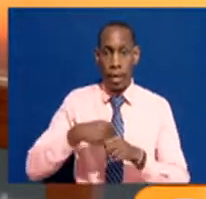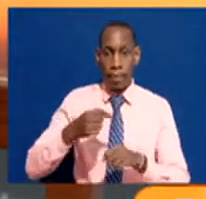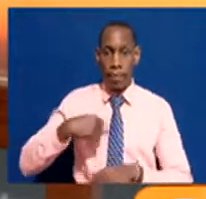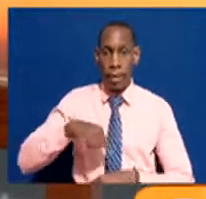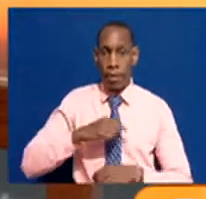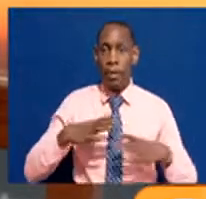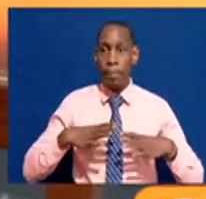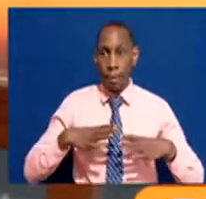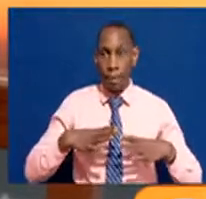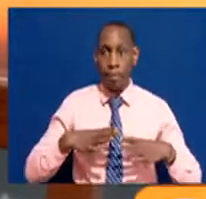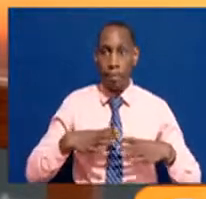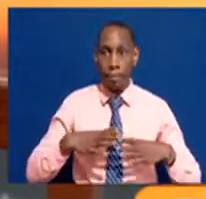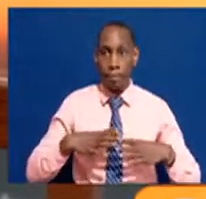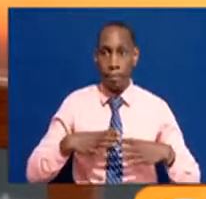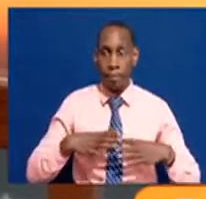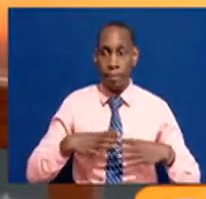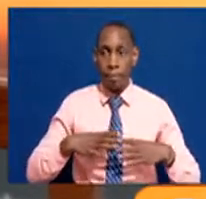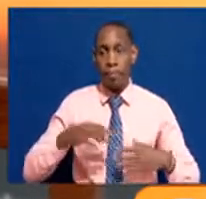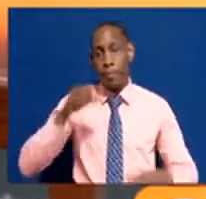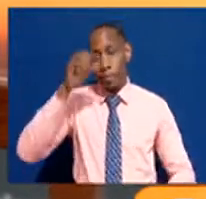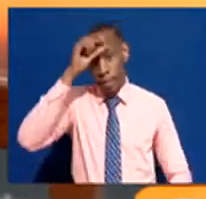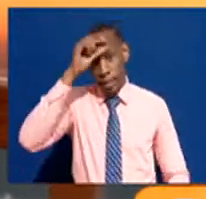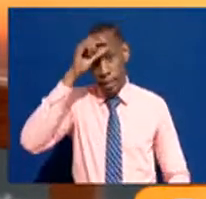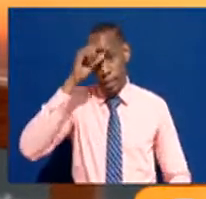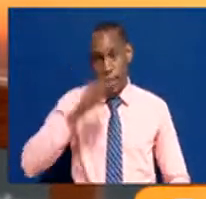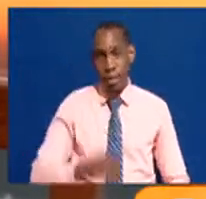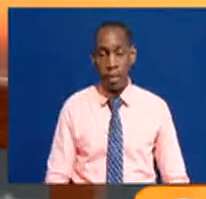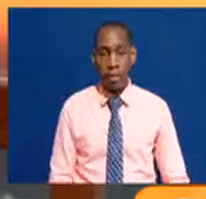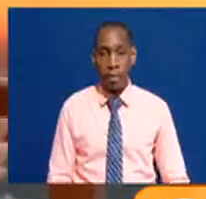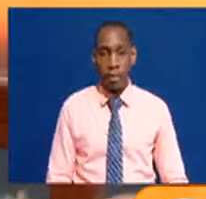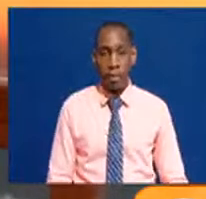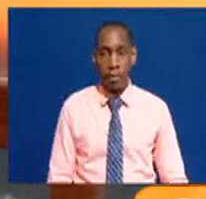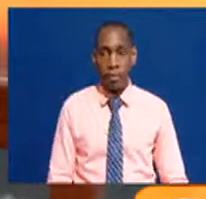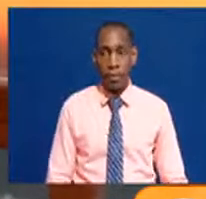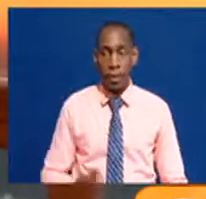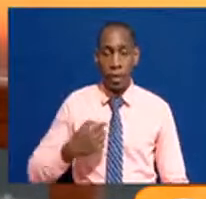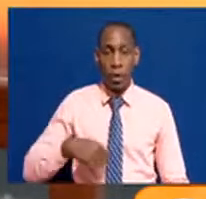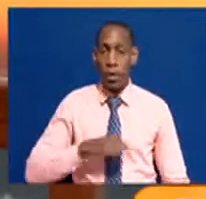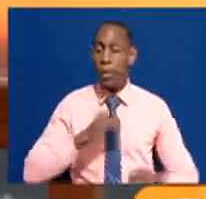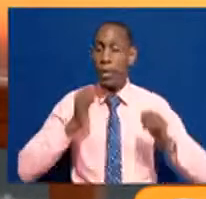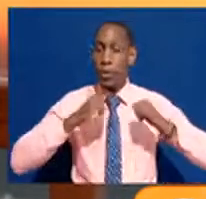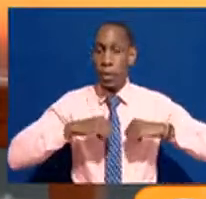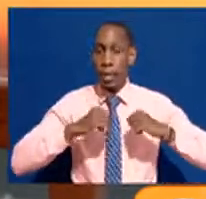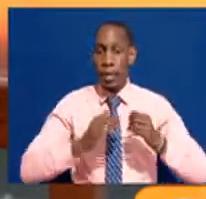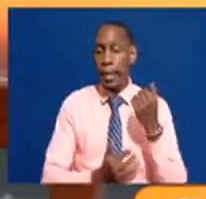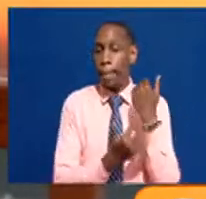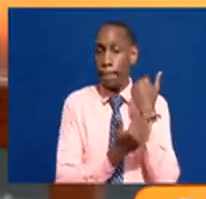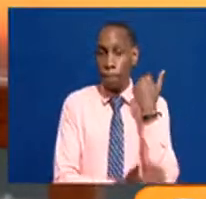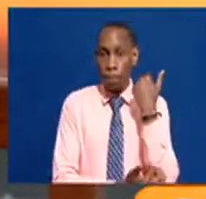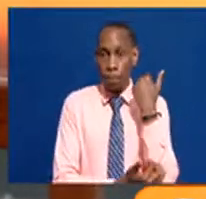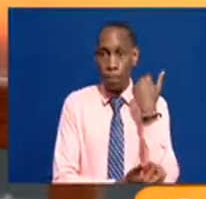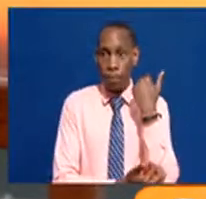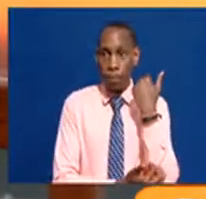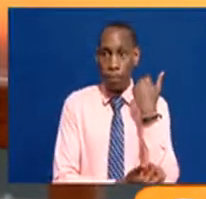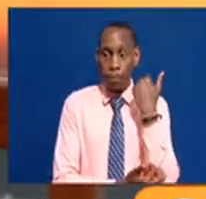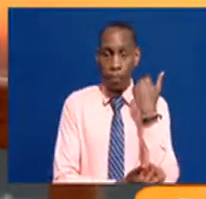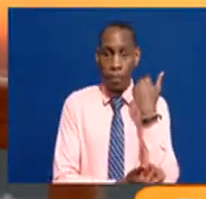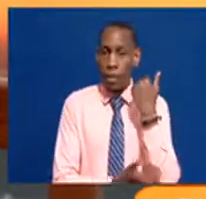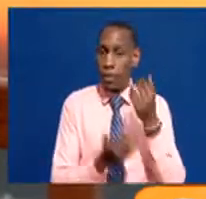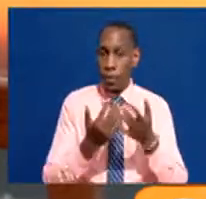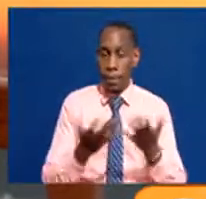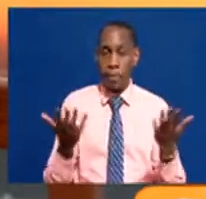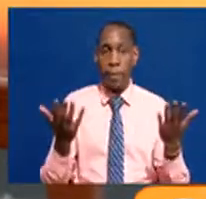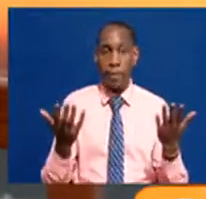we'll always be proud of this government. We agree. Poverty, it's